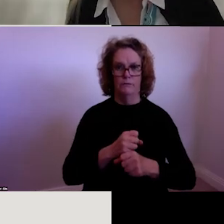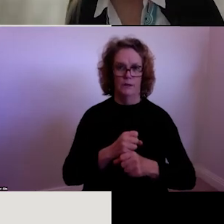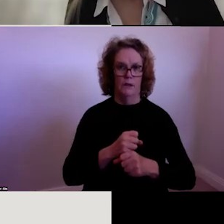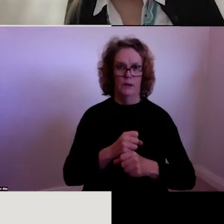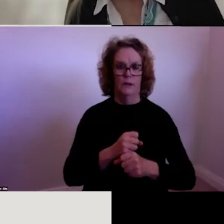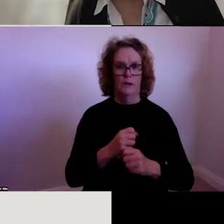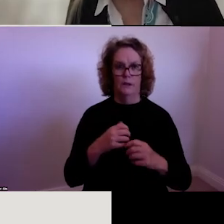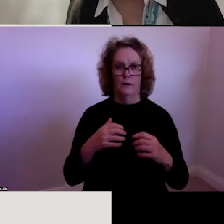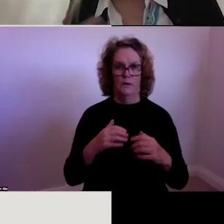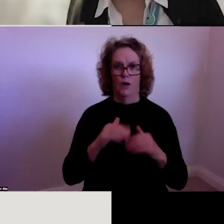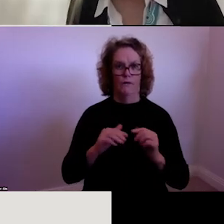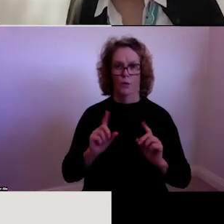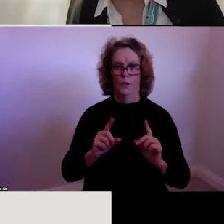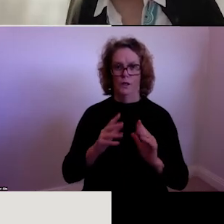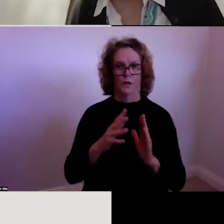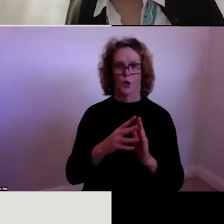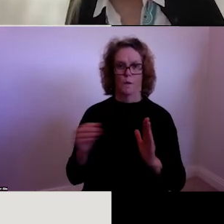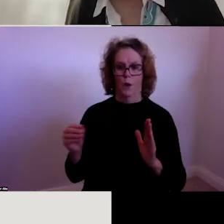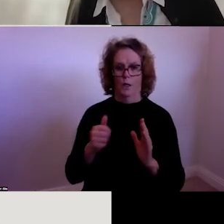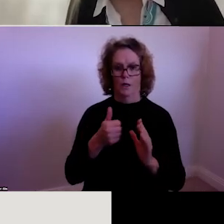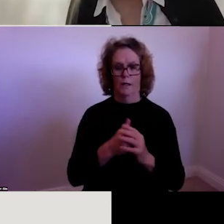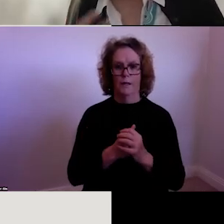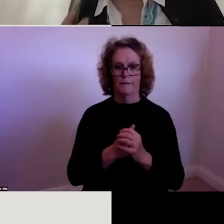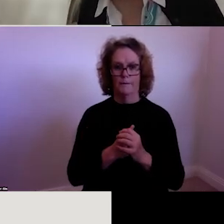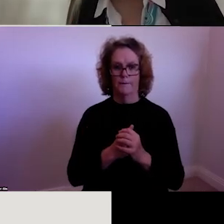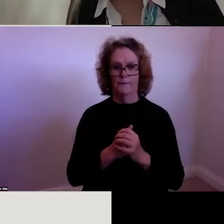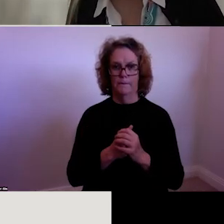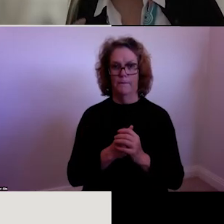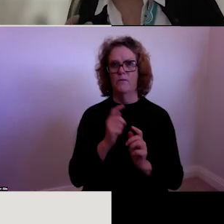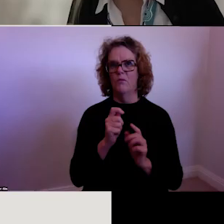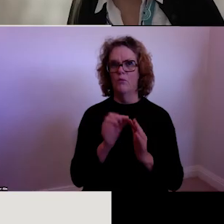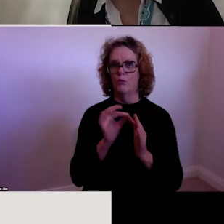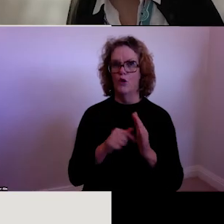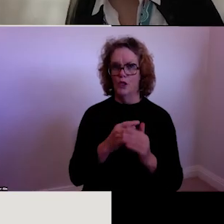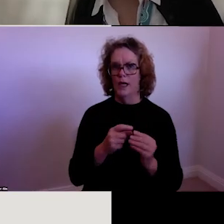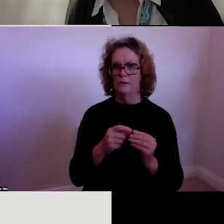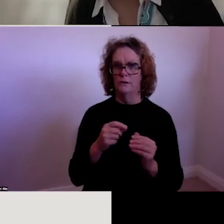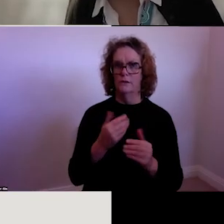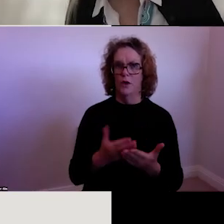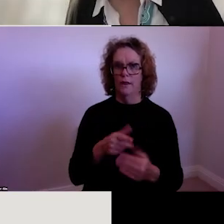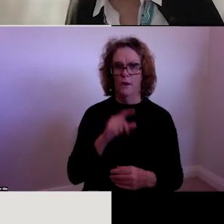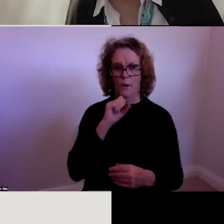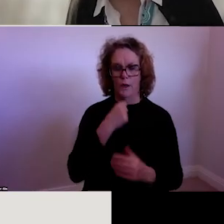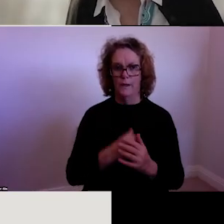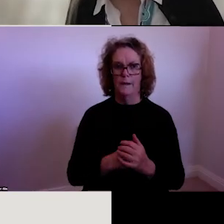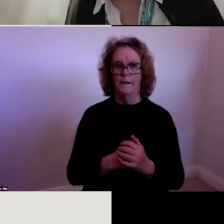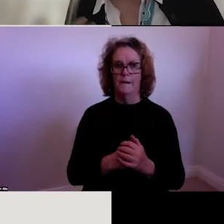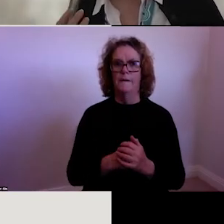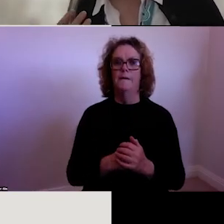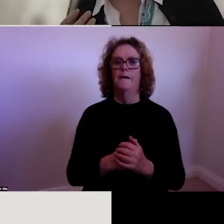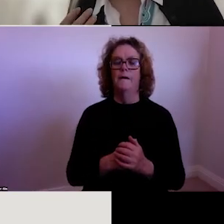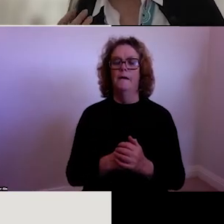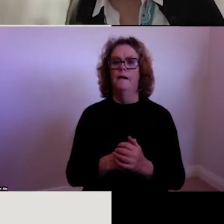projects. And then Ruth discussed the evidence that we have for each of those components and how